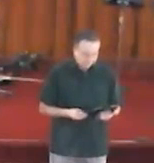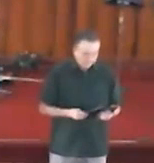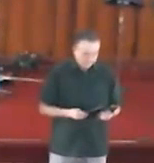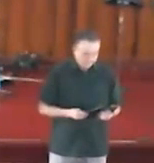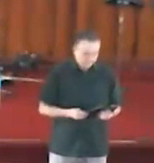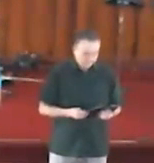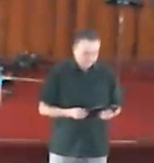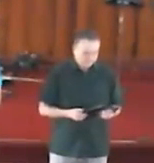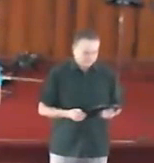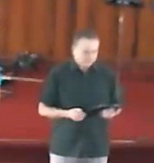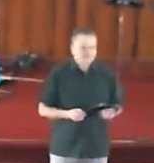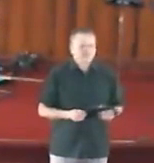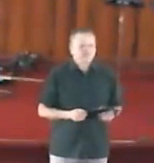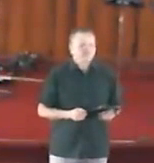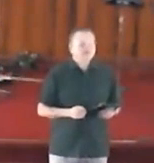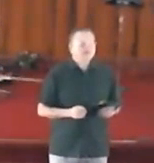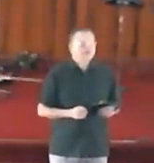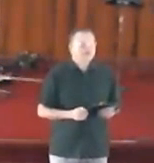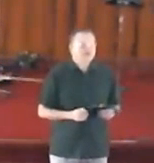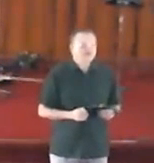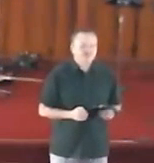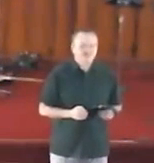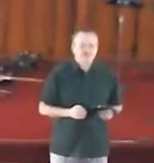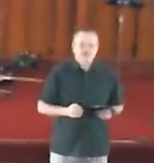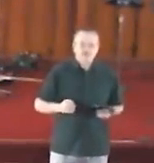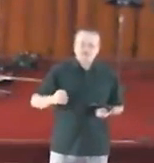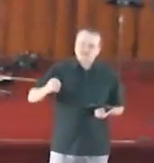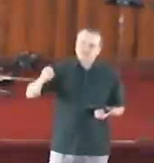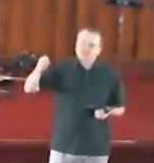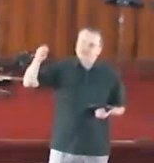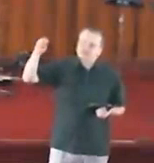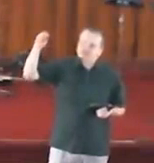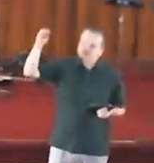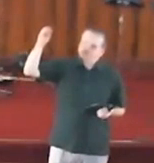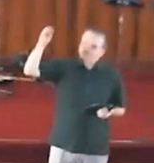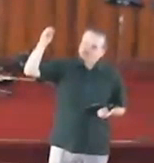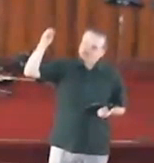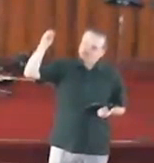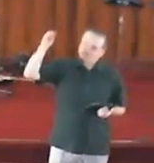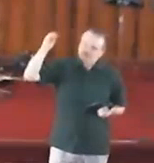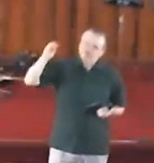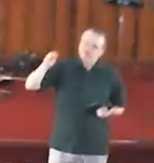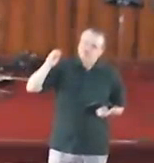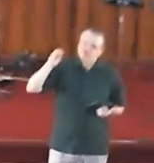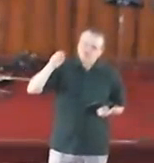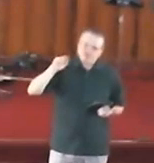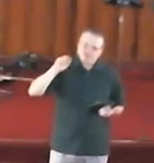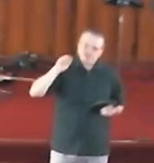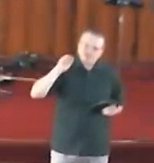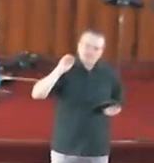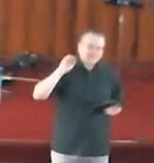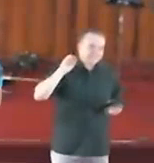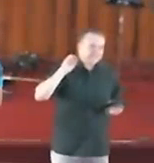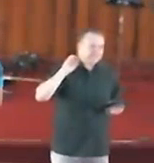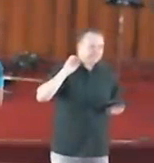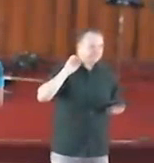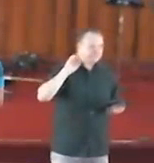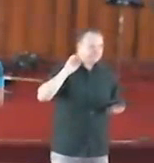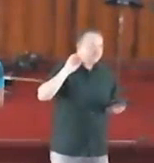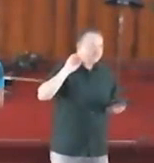on human wisdom, but on God's power. Otra vez vemos que Pablo no solo